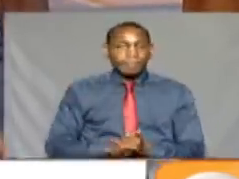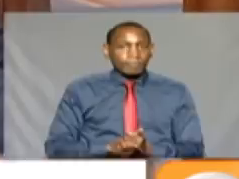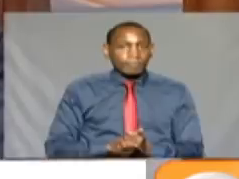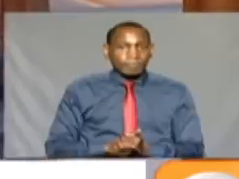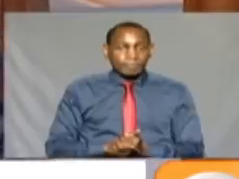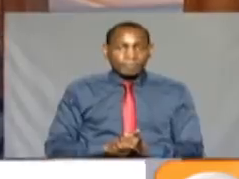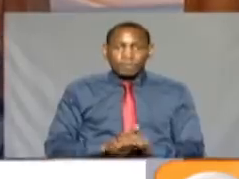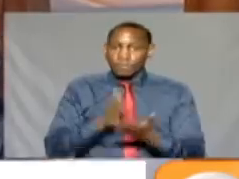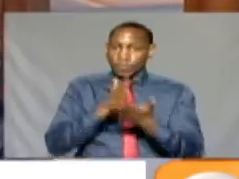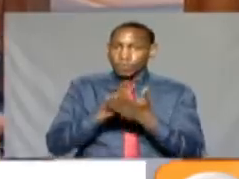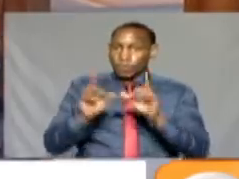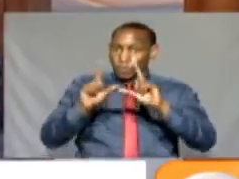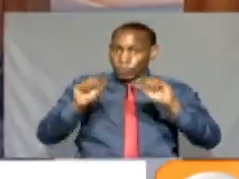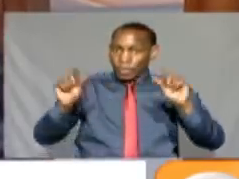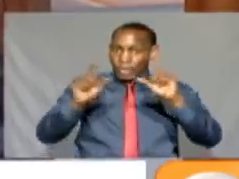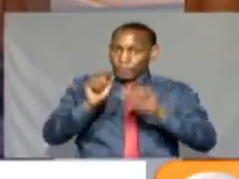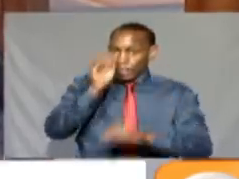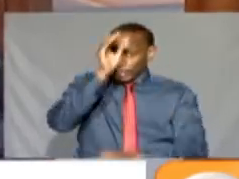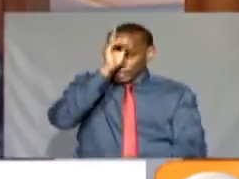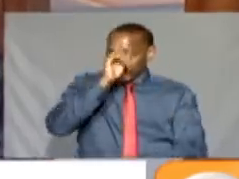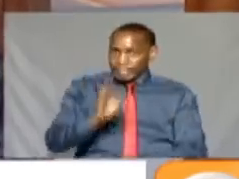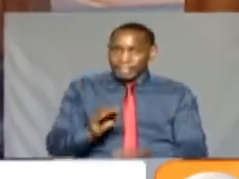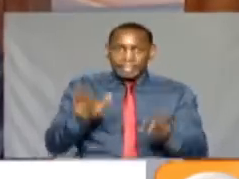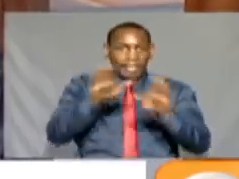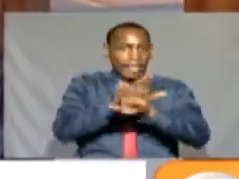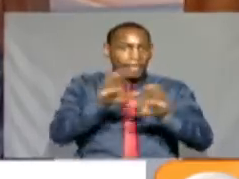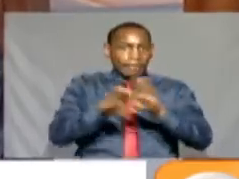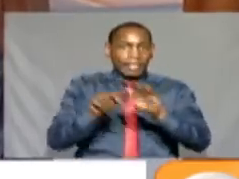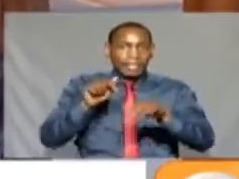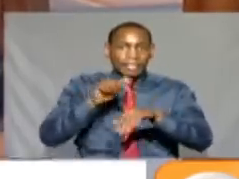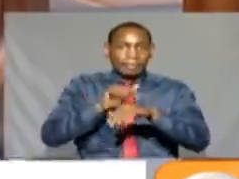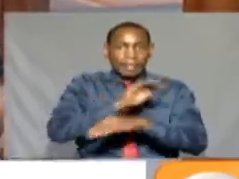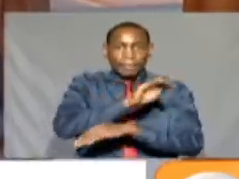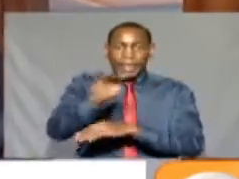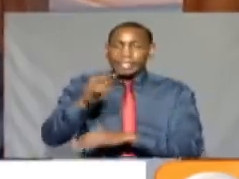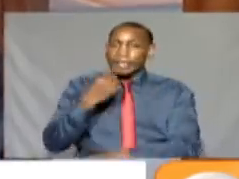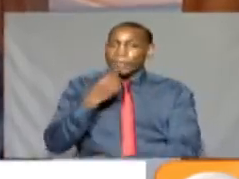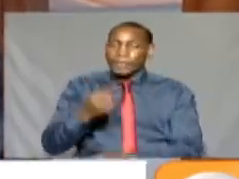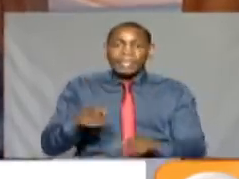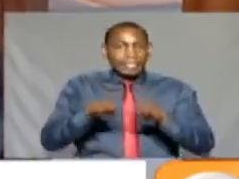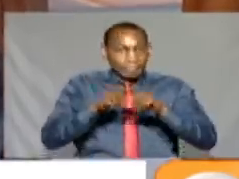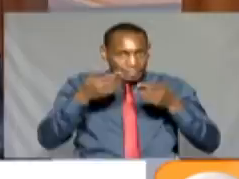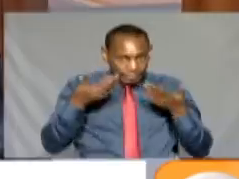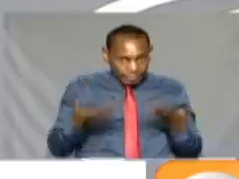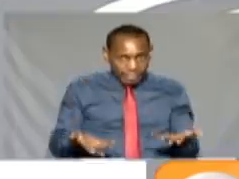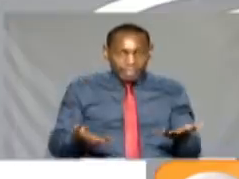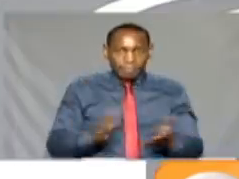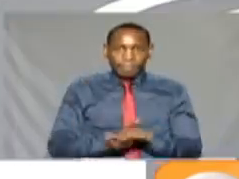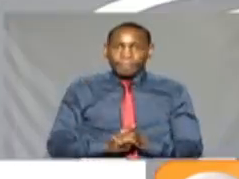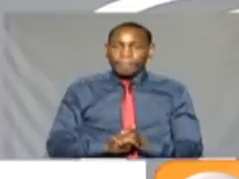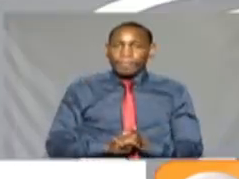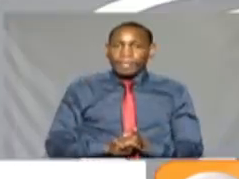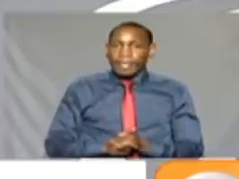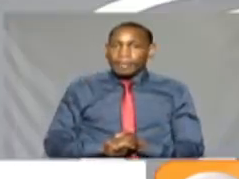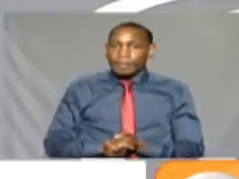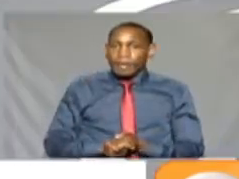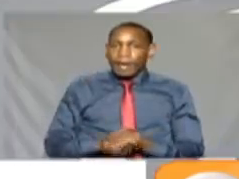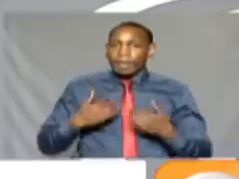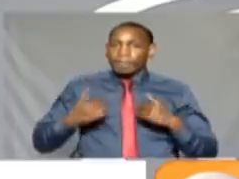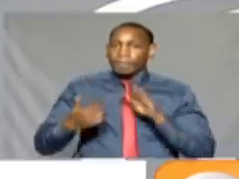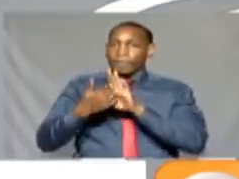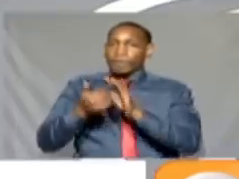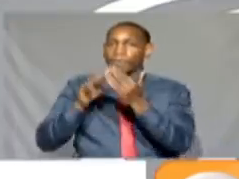we're talking serious stuff. Sorry. All the things we were asking for during Moi time, I hear now. Did you guys ever perform for him? Yes, we